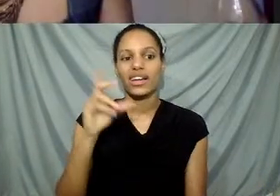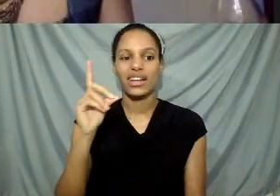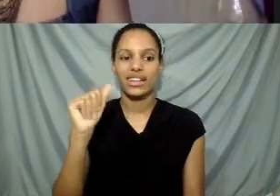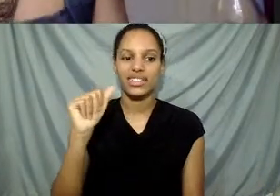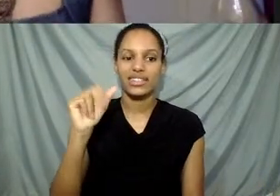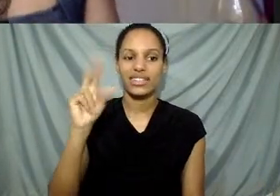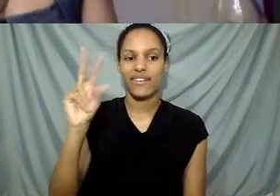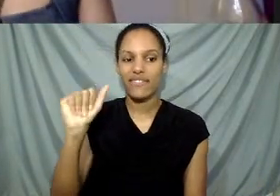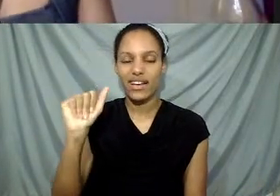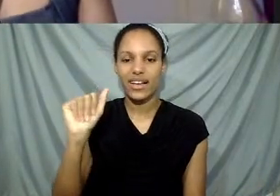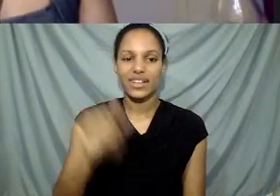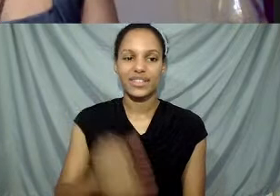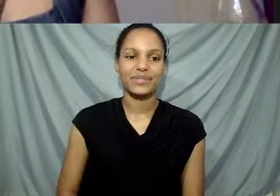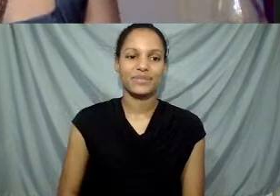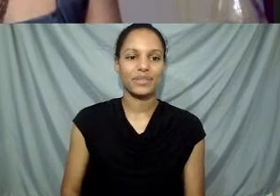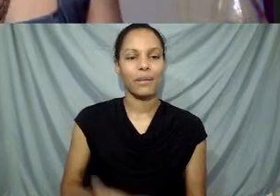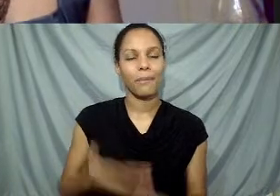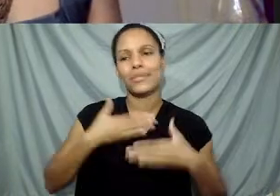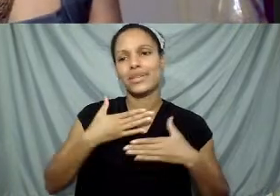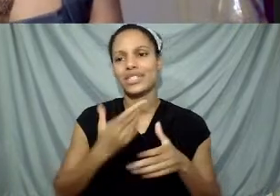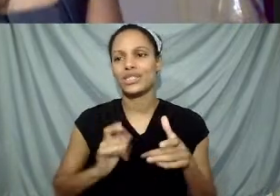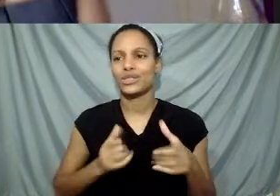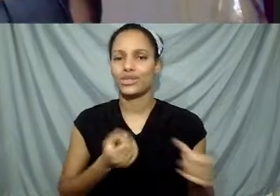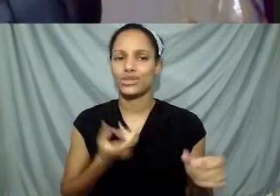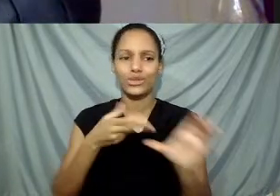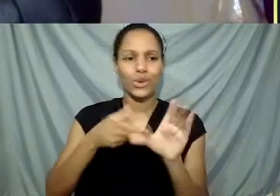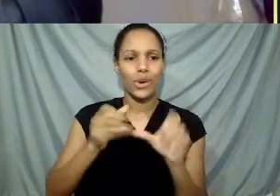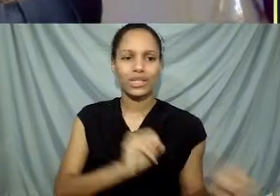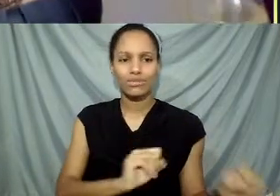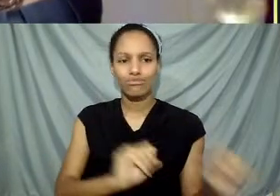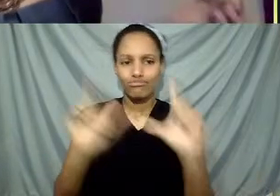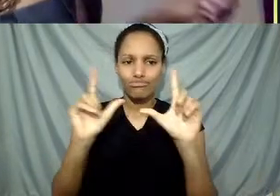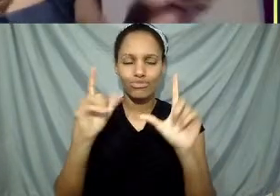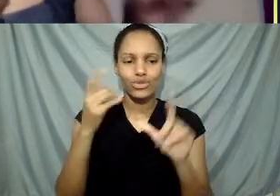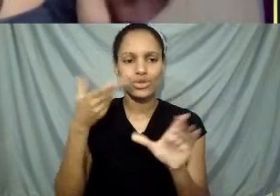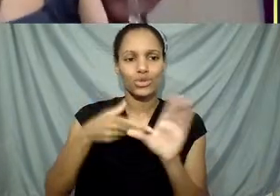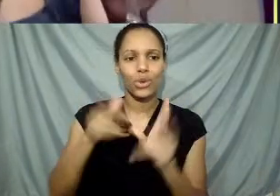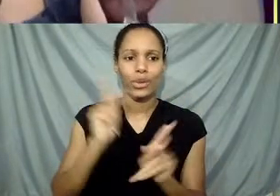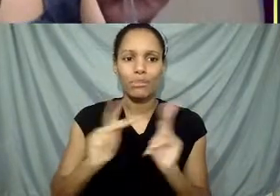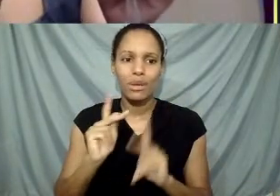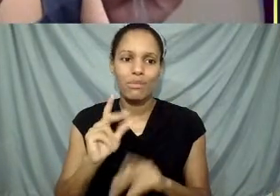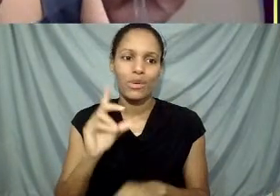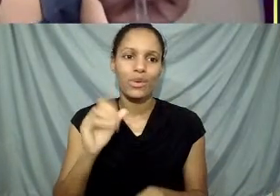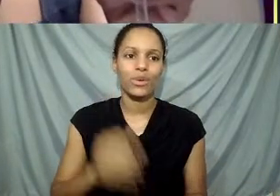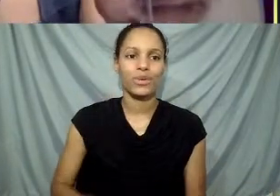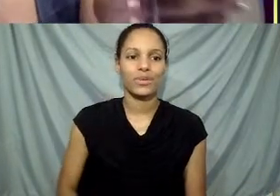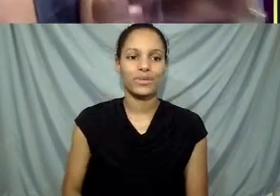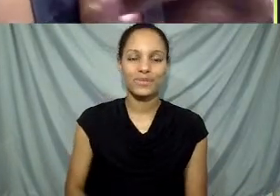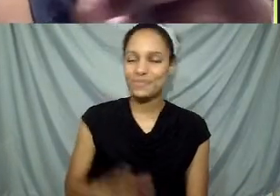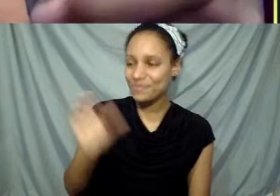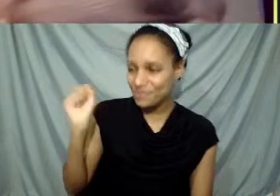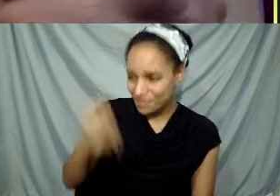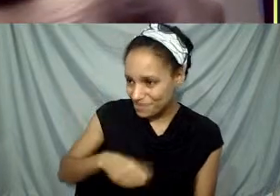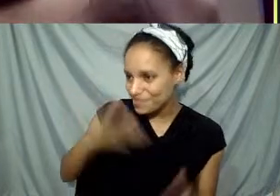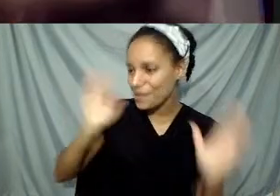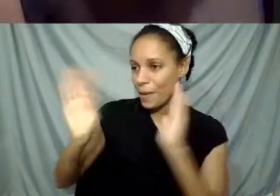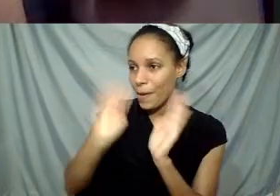Come on in and say hello to the people. Cheers. Cheers. Hello. Cheers.